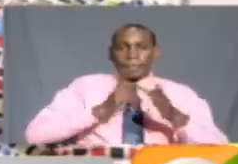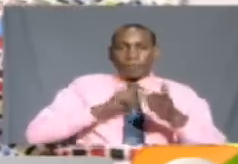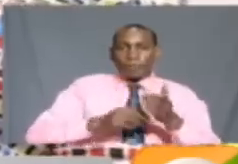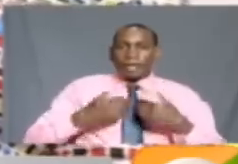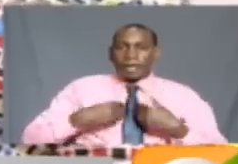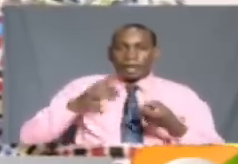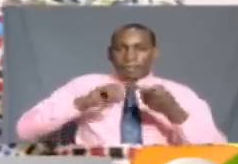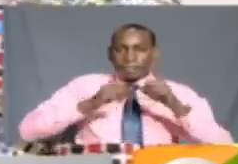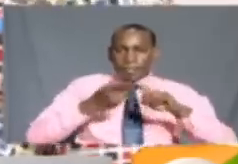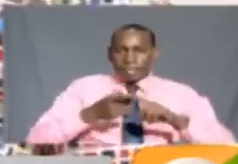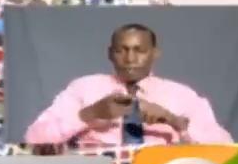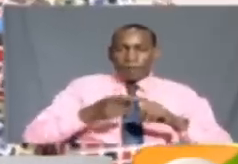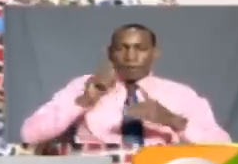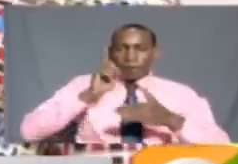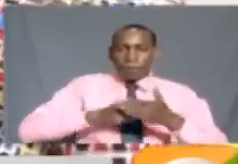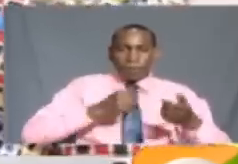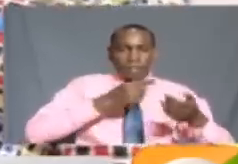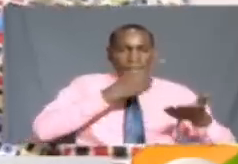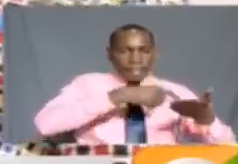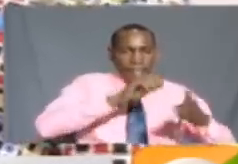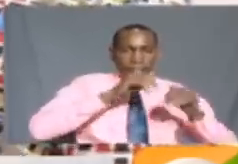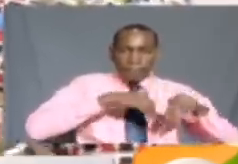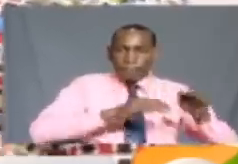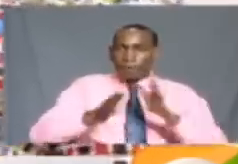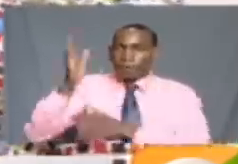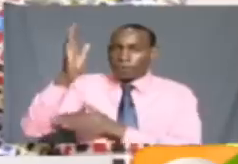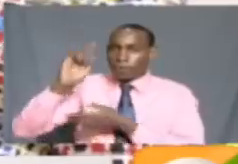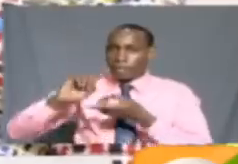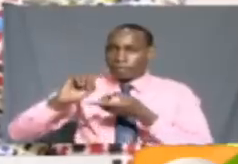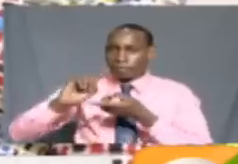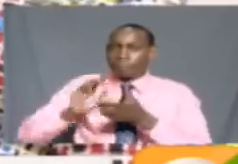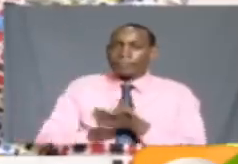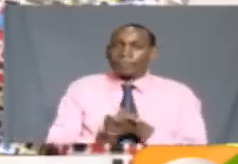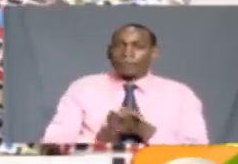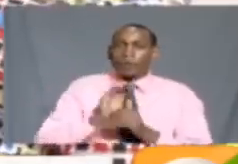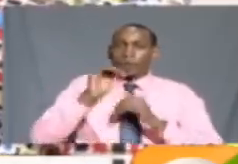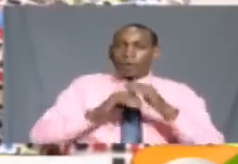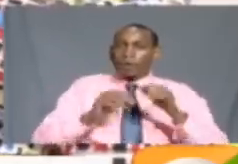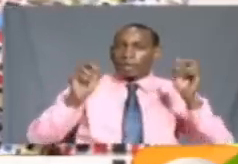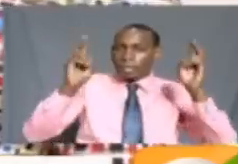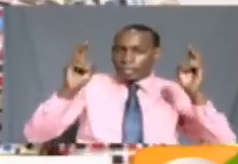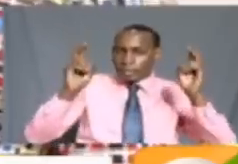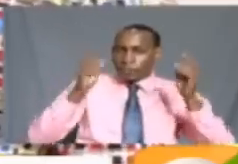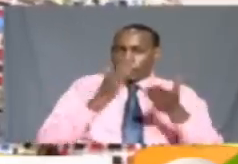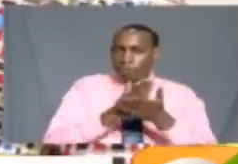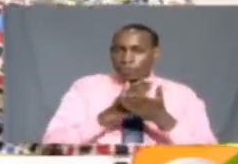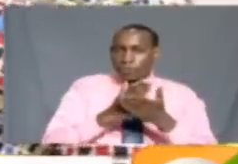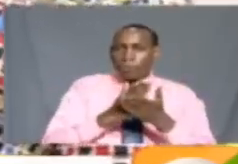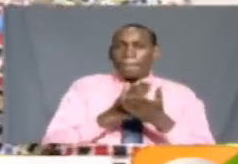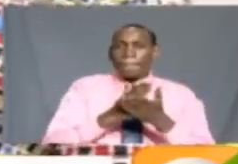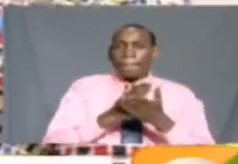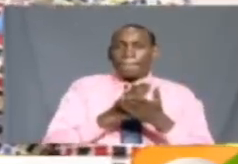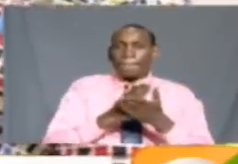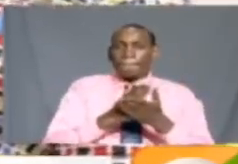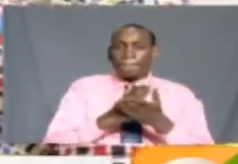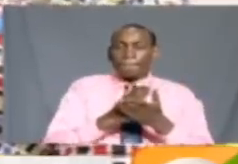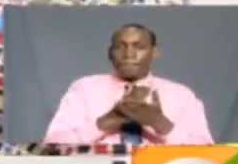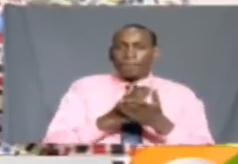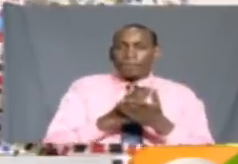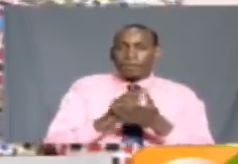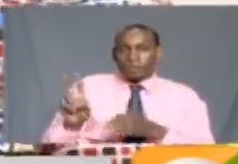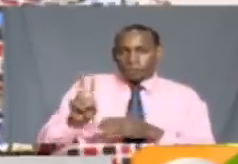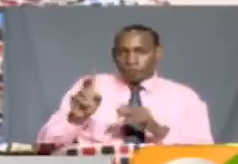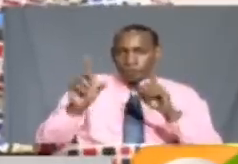right is what is in line with this standard. And so looking at the whole thing, of course, the approach that Juliet and Elvis are saying